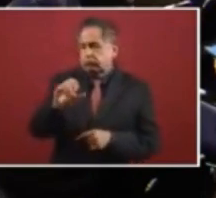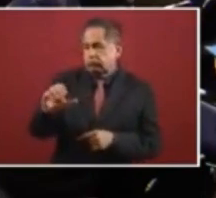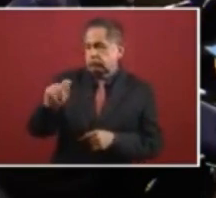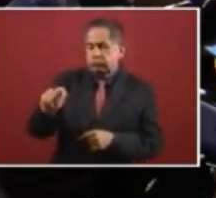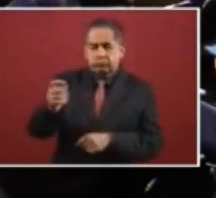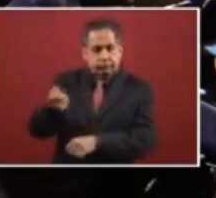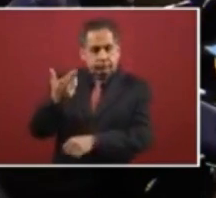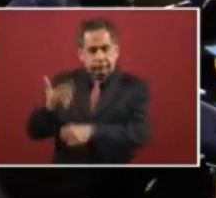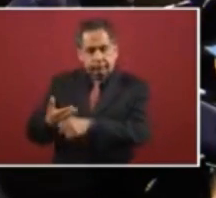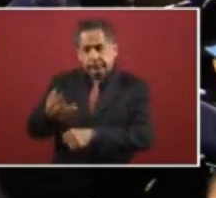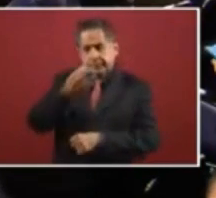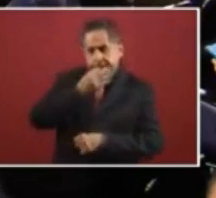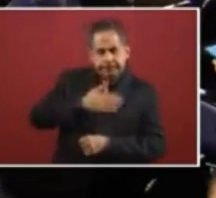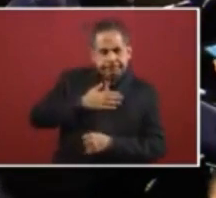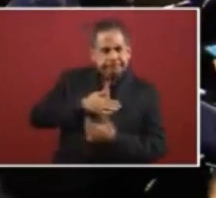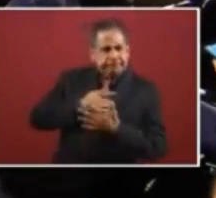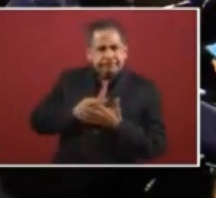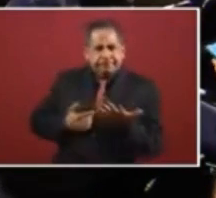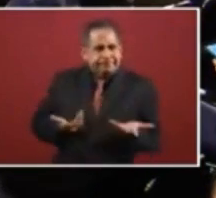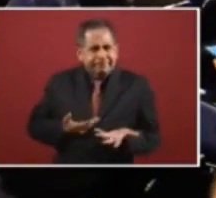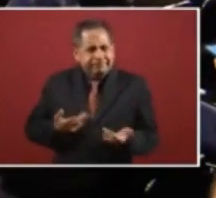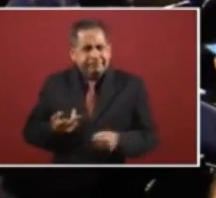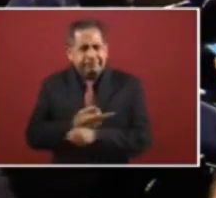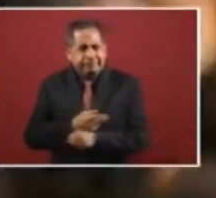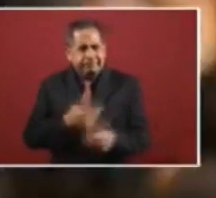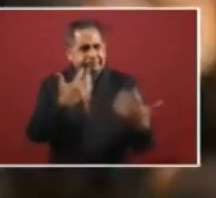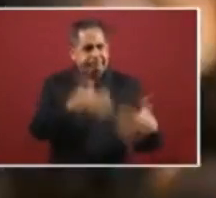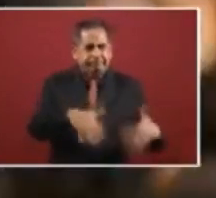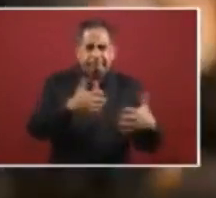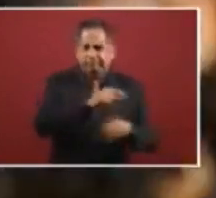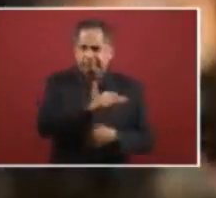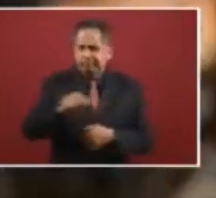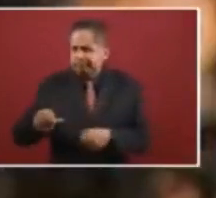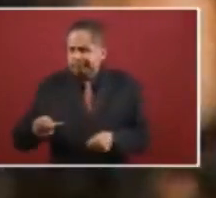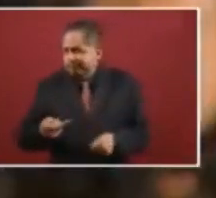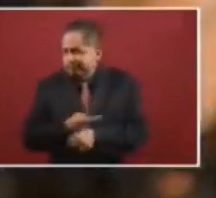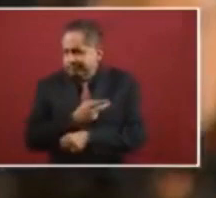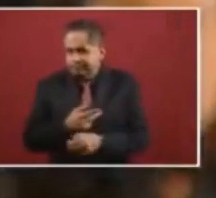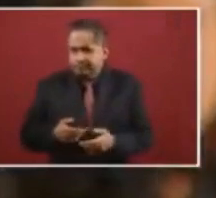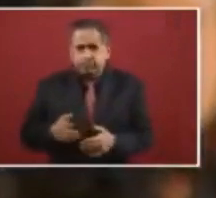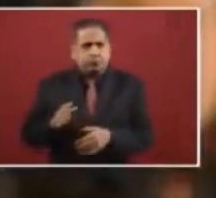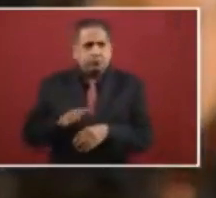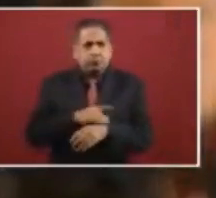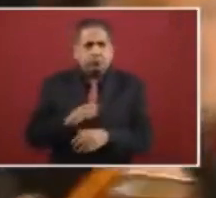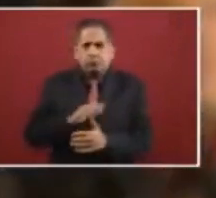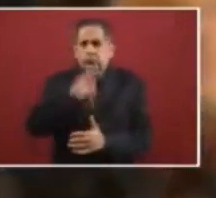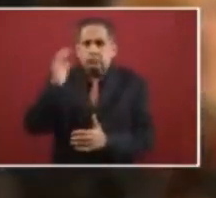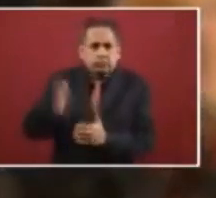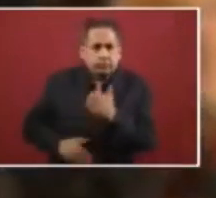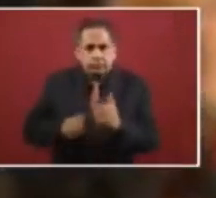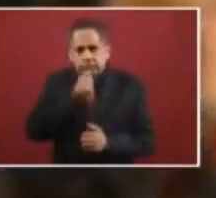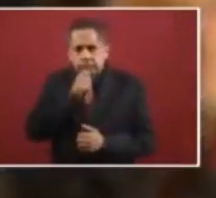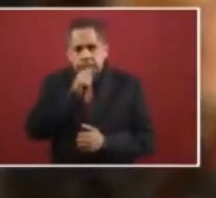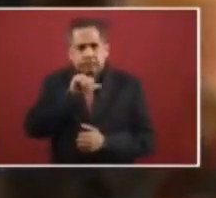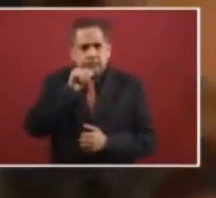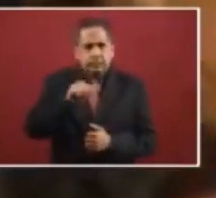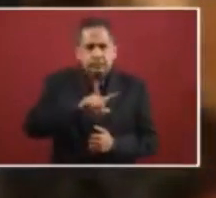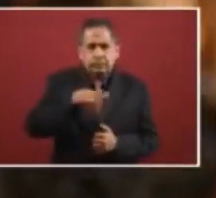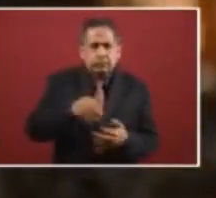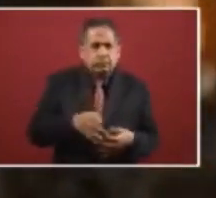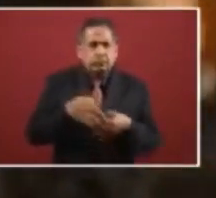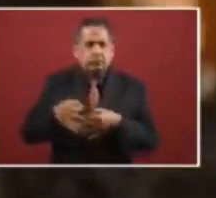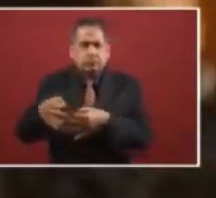the communications person tell you regarding that? And what was the reason that they